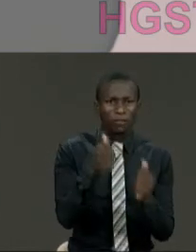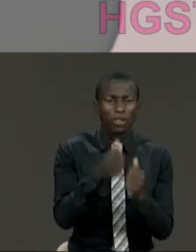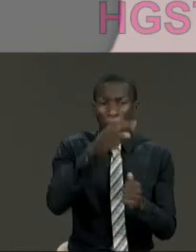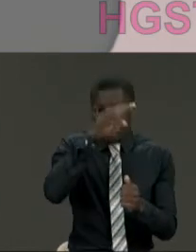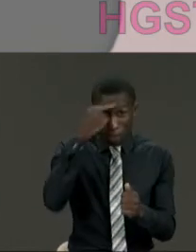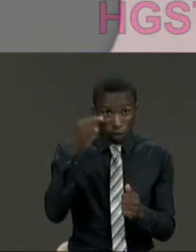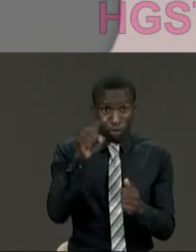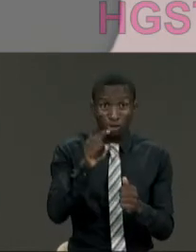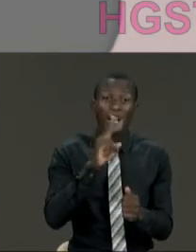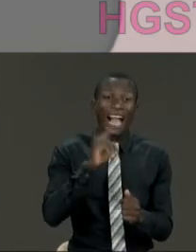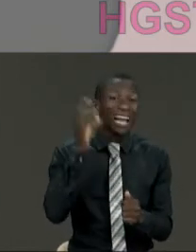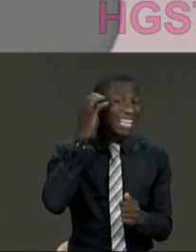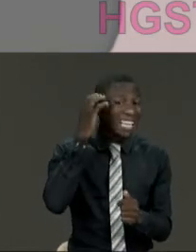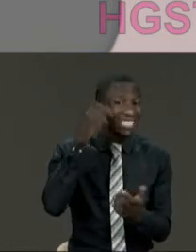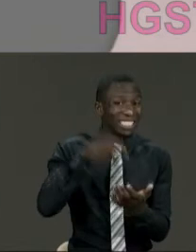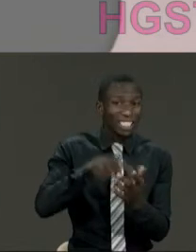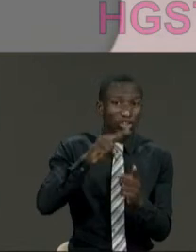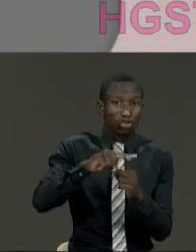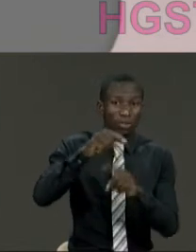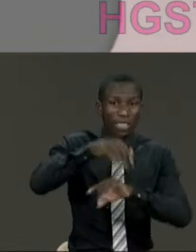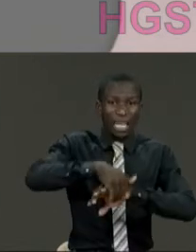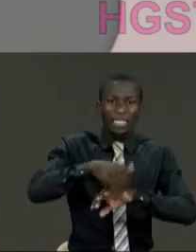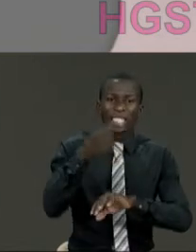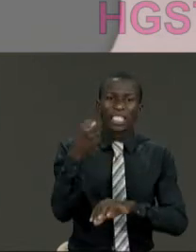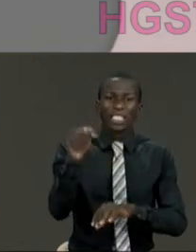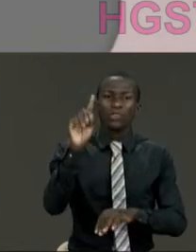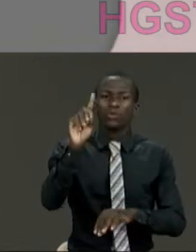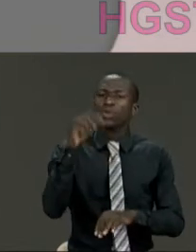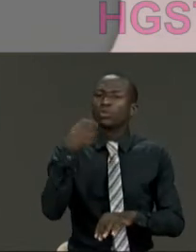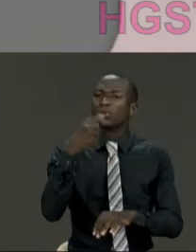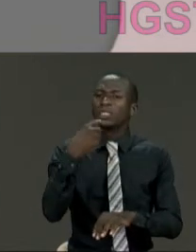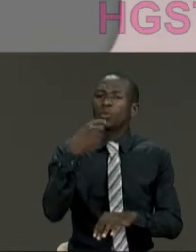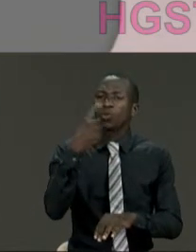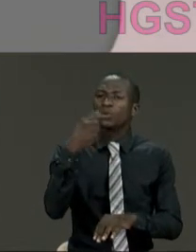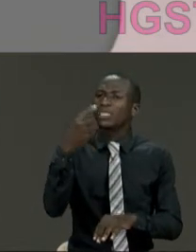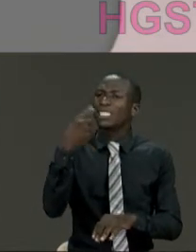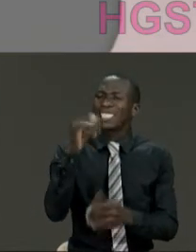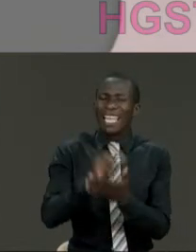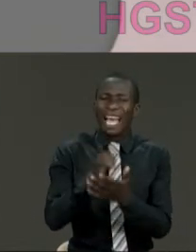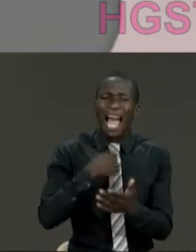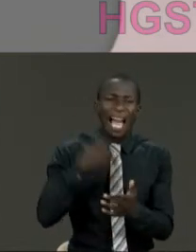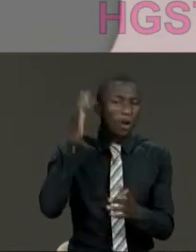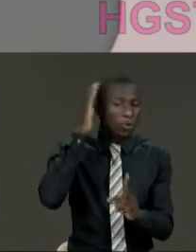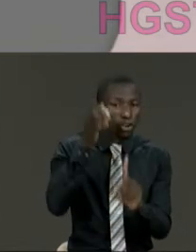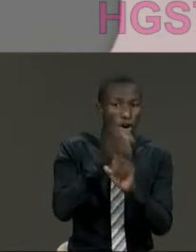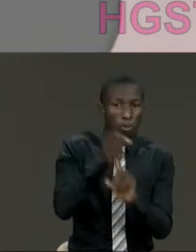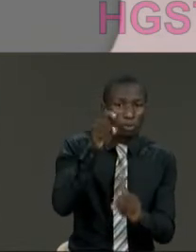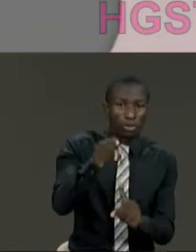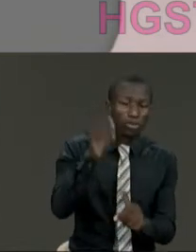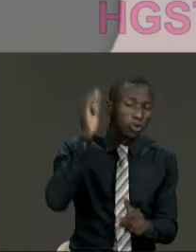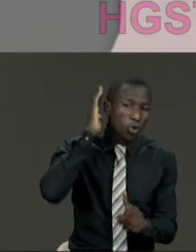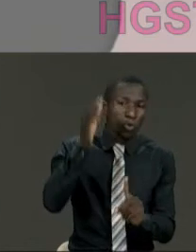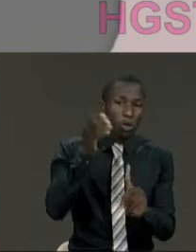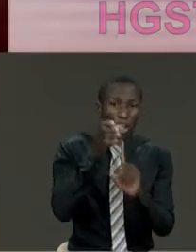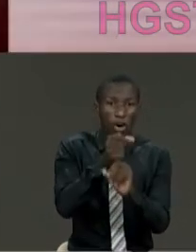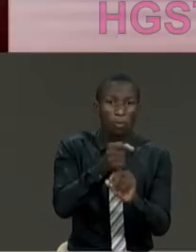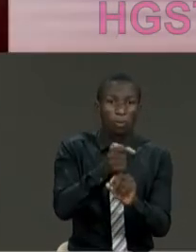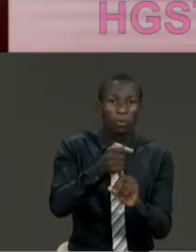tonight, the one who said, I will help you and uphold you, we uphold you out of that sickness in Jesus'